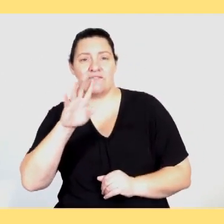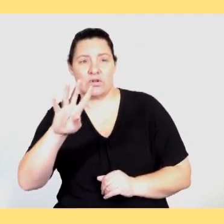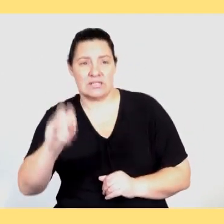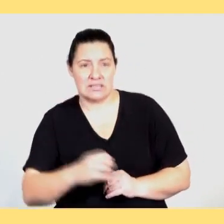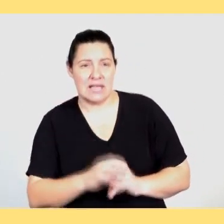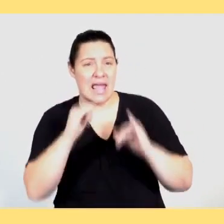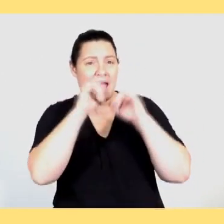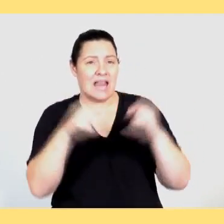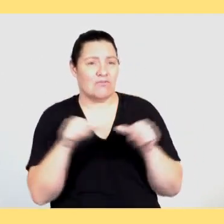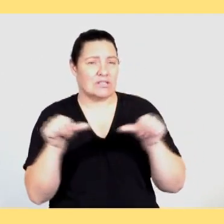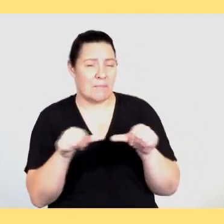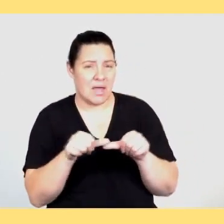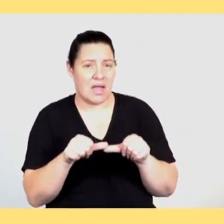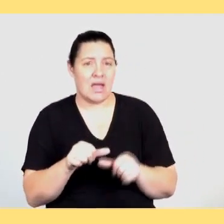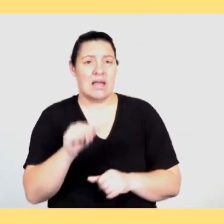What is the invoice number?